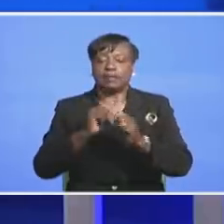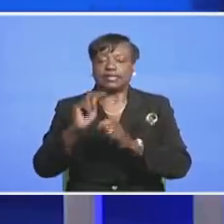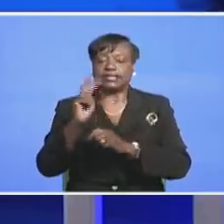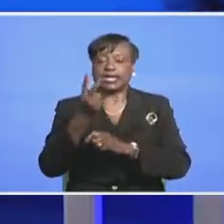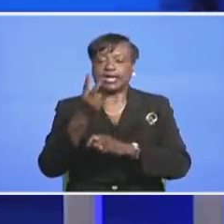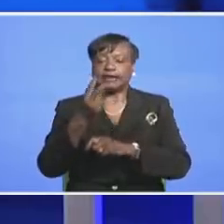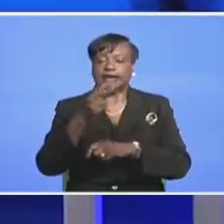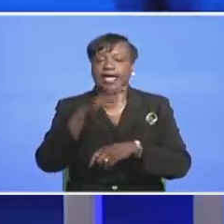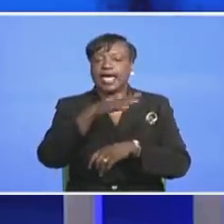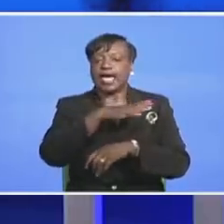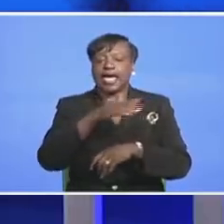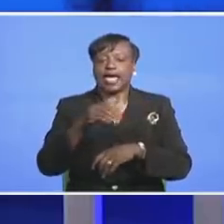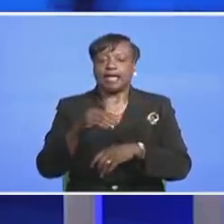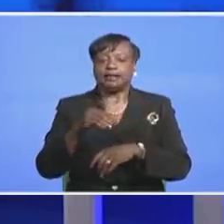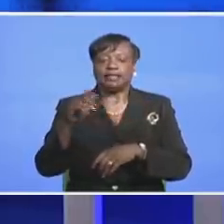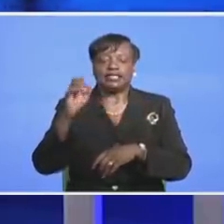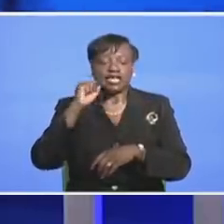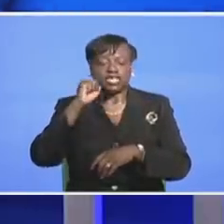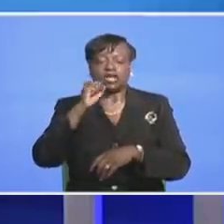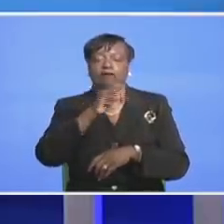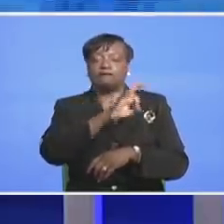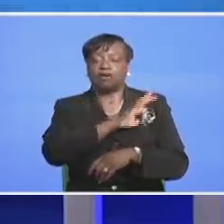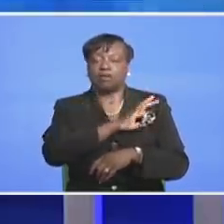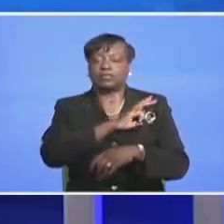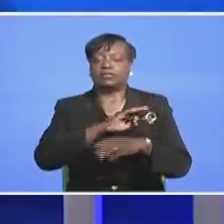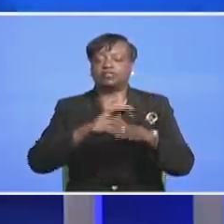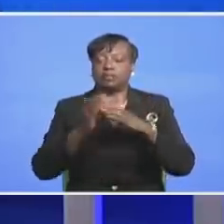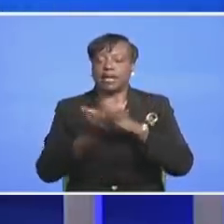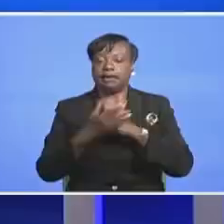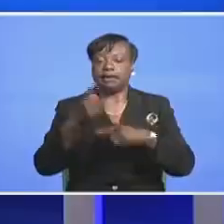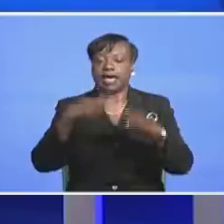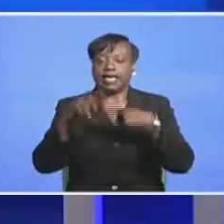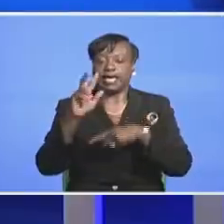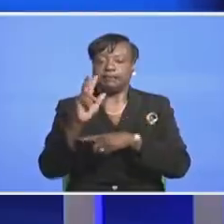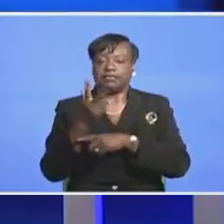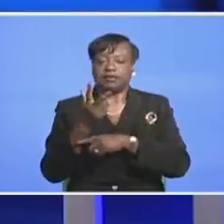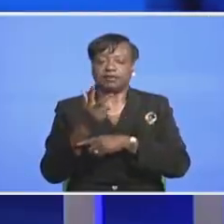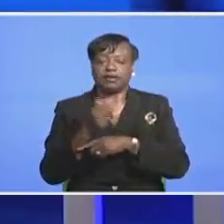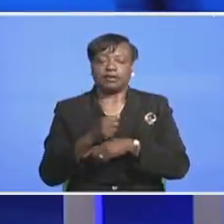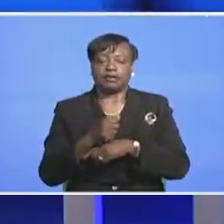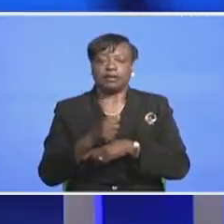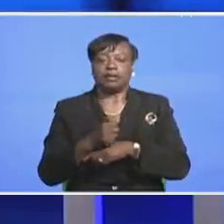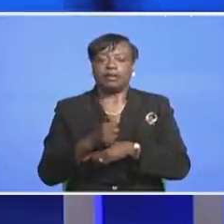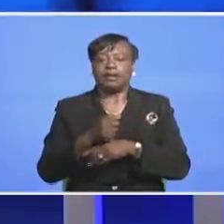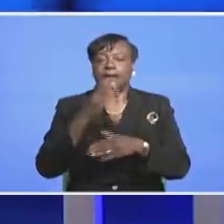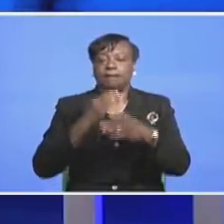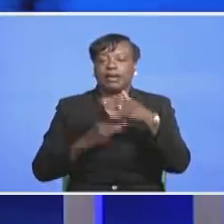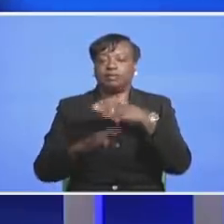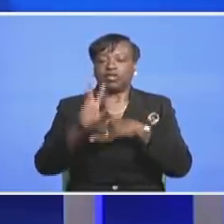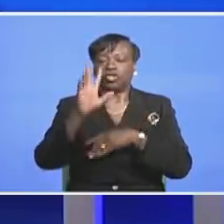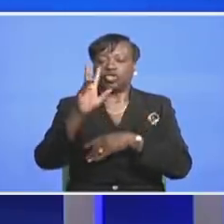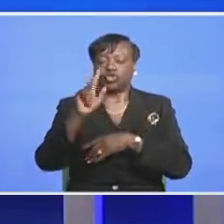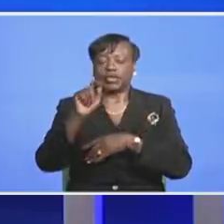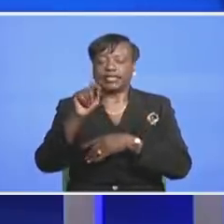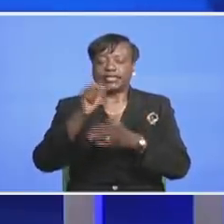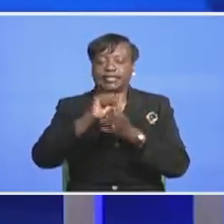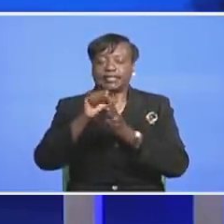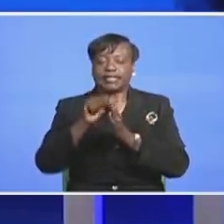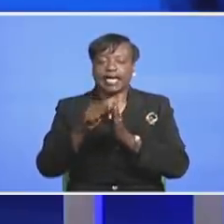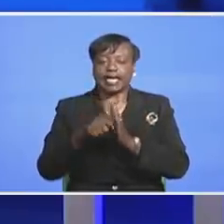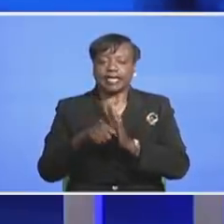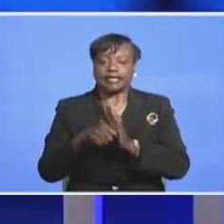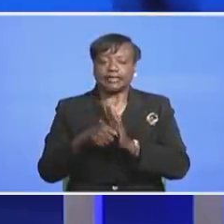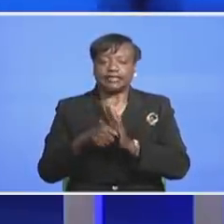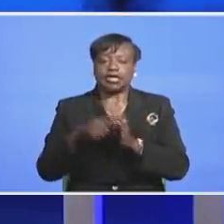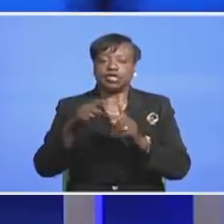and Sasha Lee Forbes of Jamaica came in third. Dipping below the 20 seconds barrier to win the 200-meter straight at